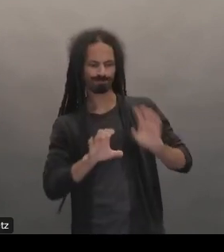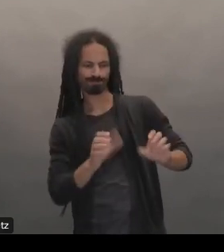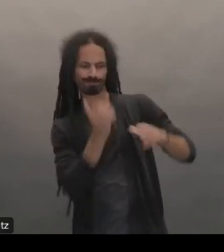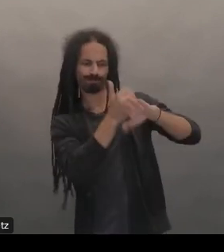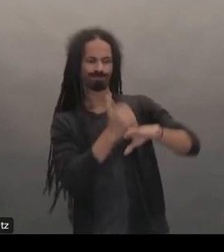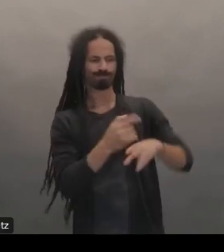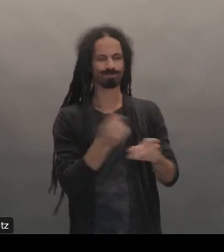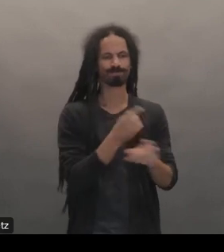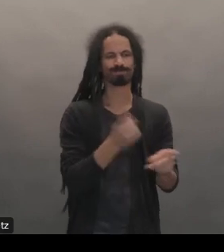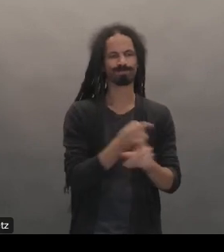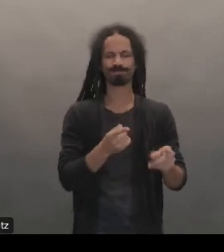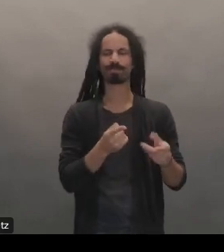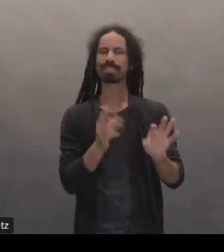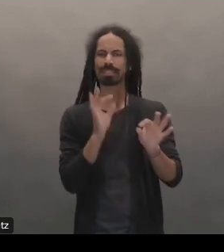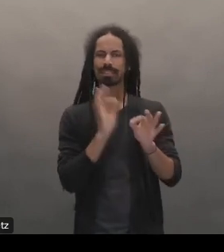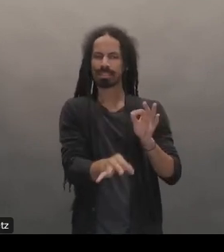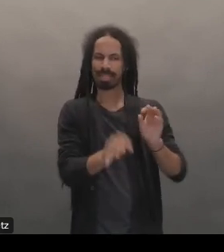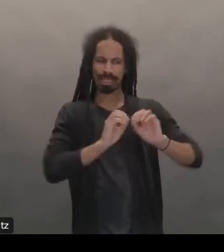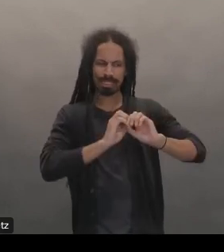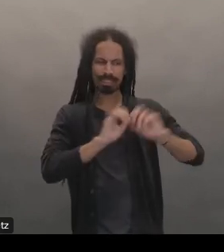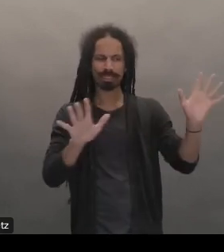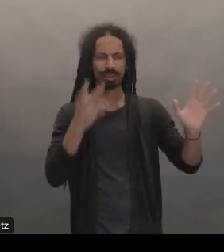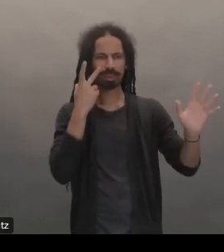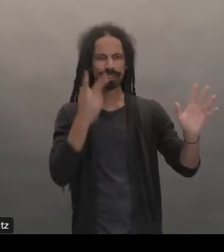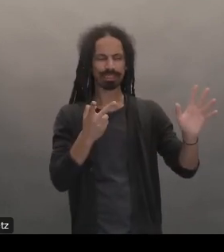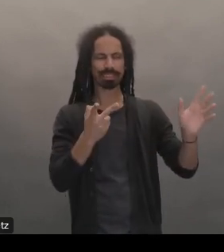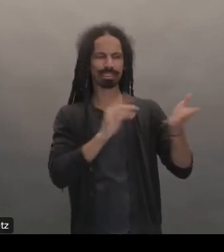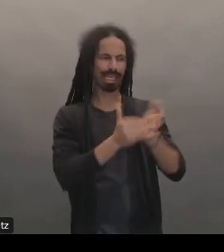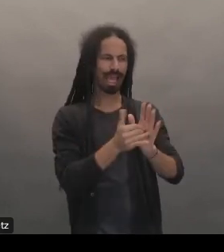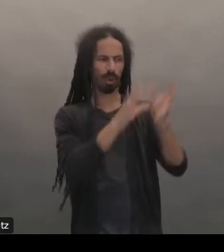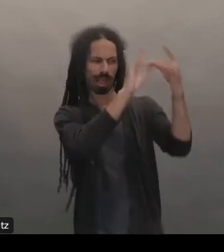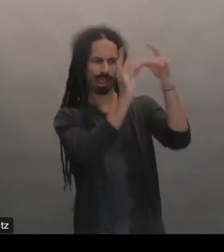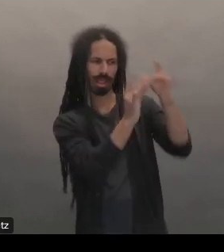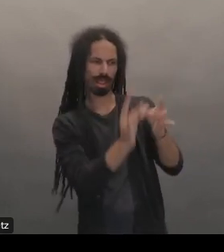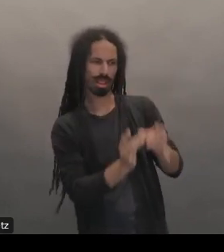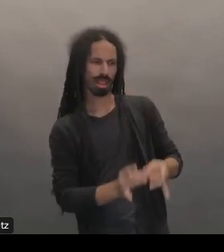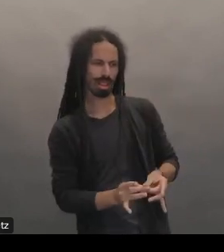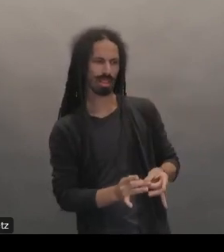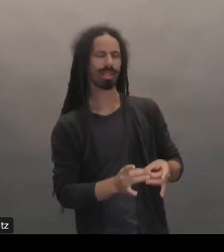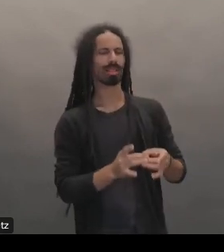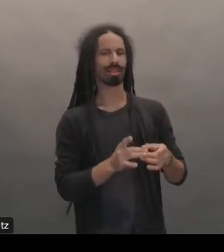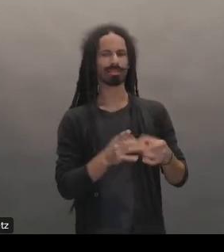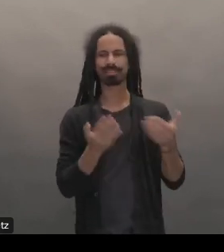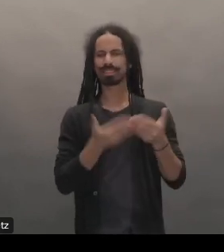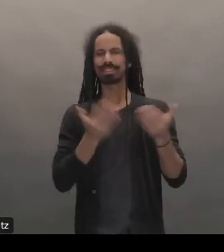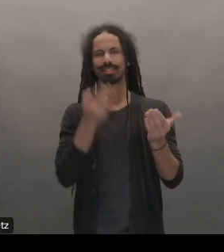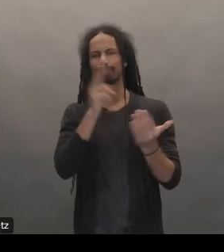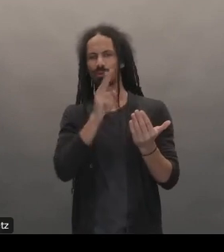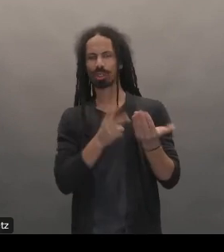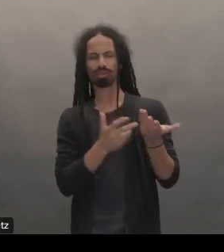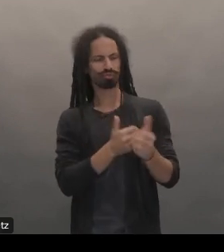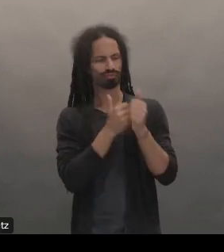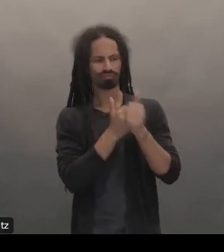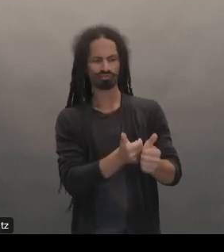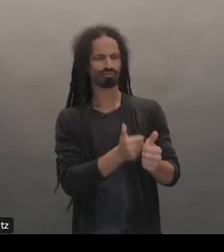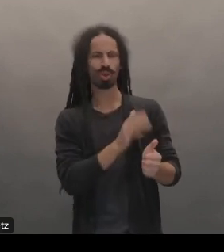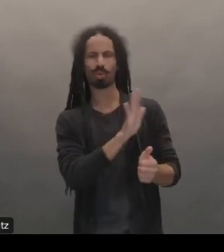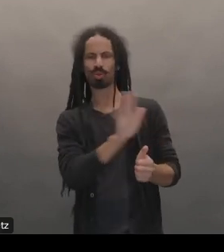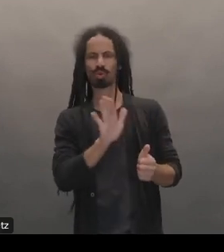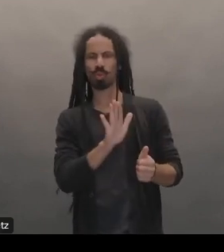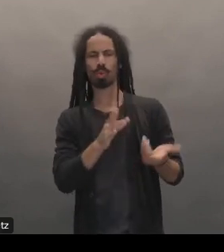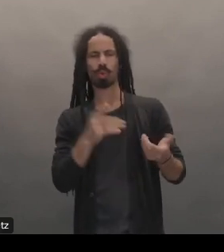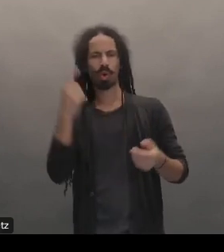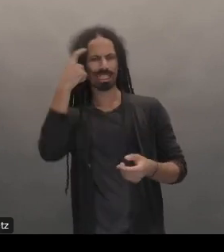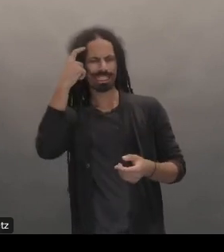and concise titles for each section, that can also help your instructor or your reader in general follow along with how